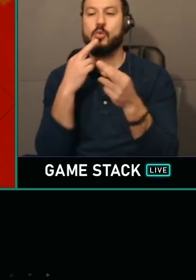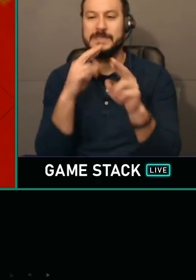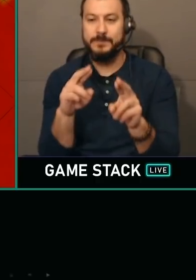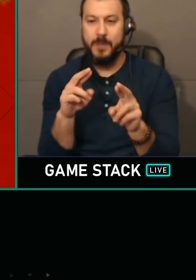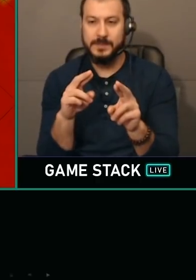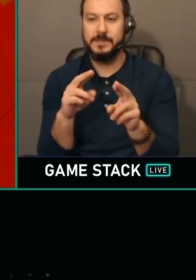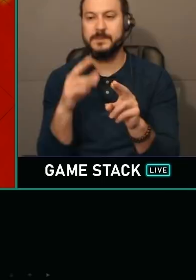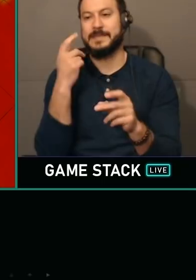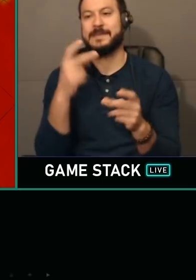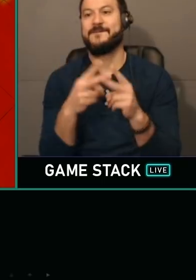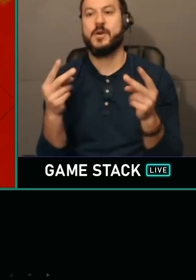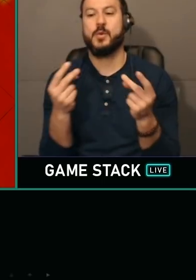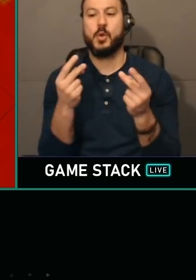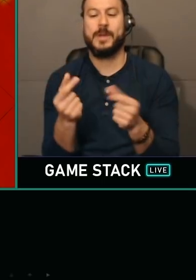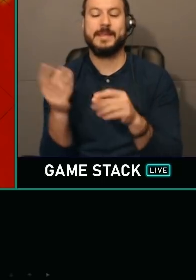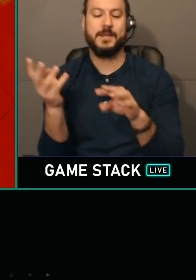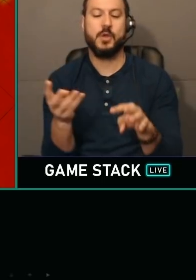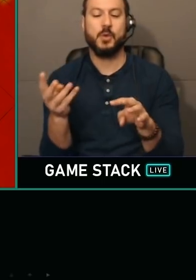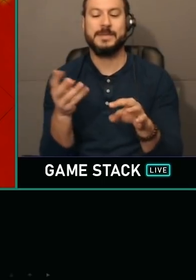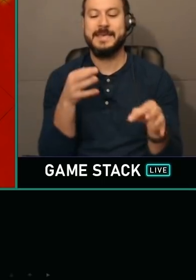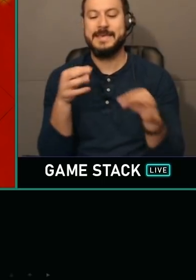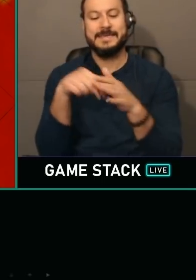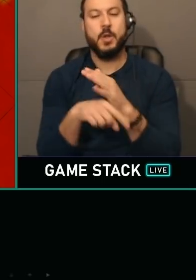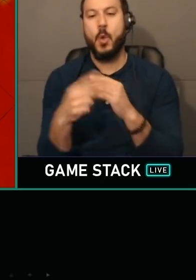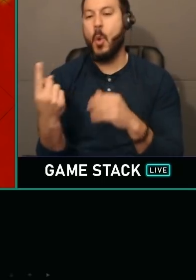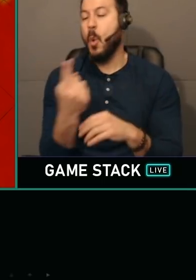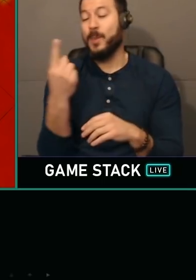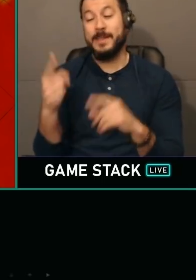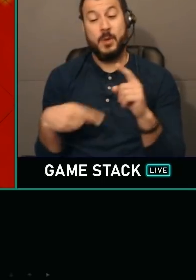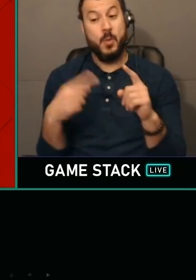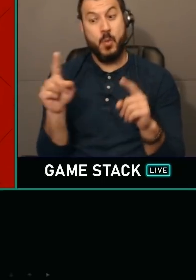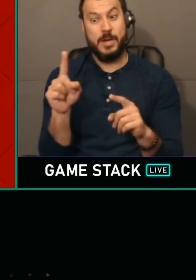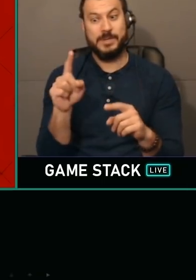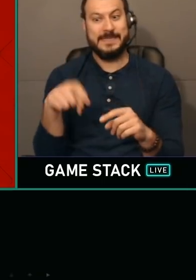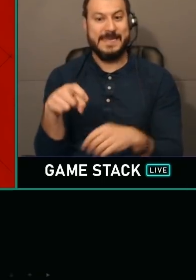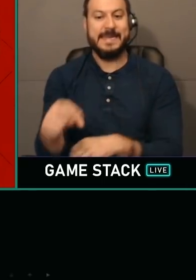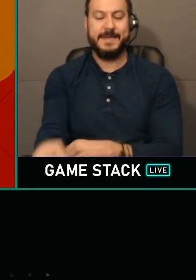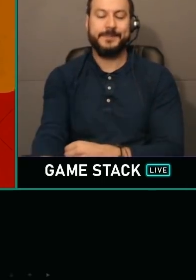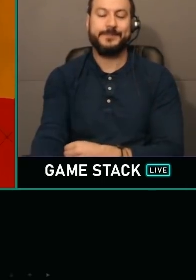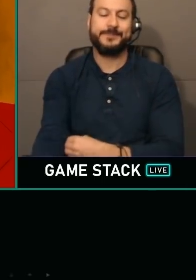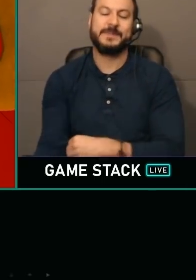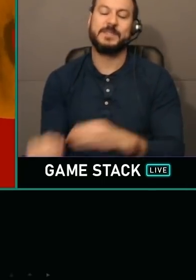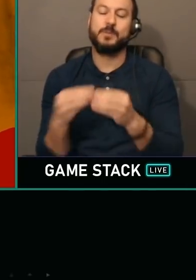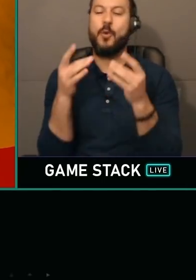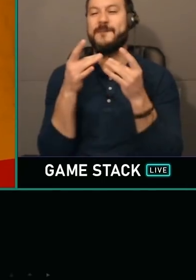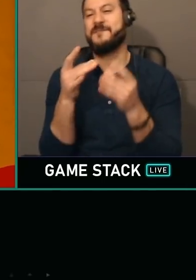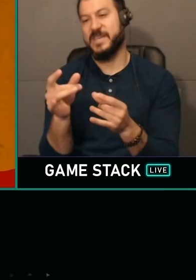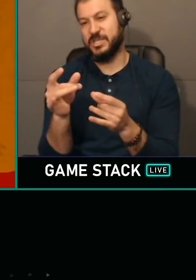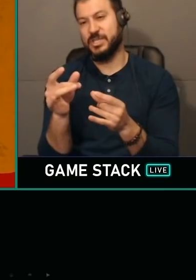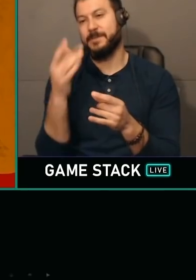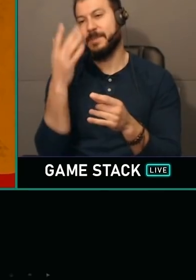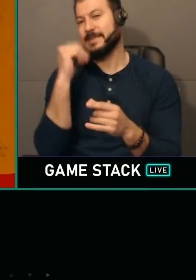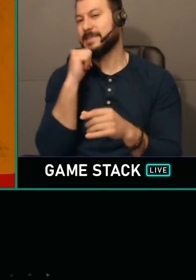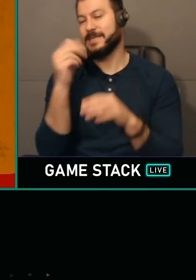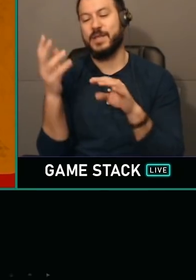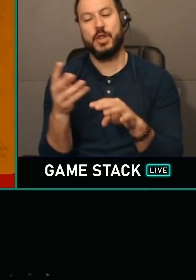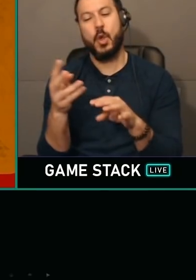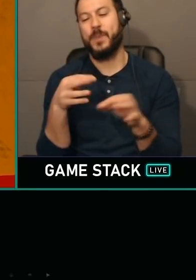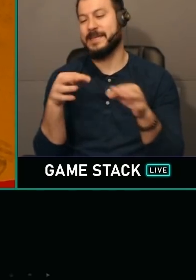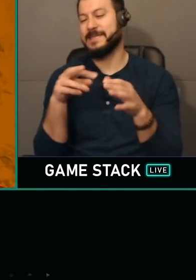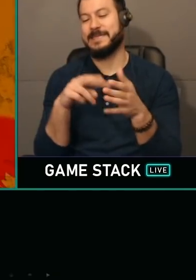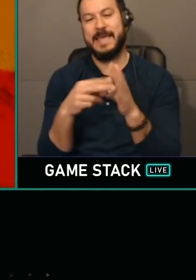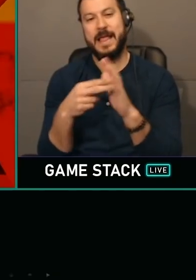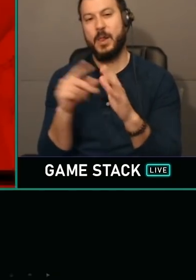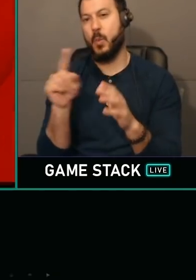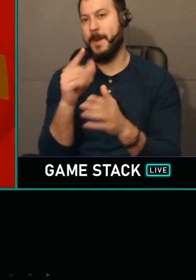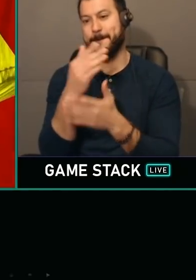very quickly loads the detail only where it's needed. It's more efficient because it doesn't load the detail where part of the drawing